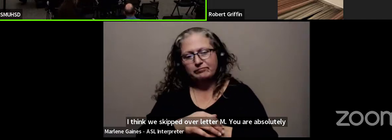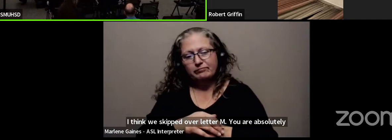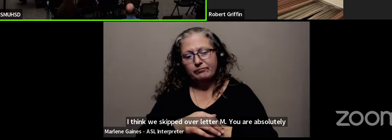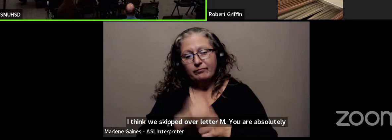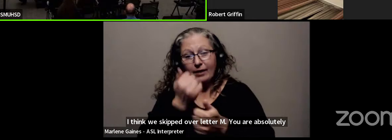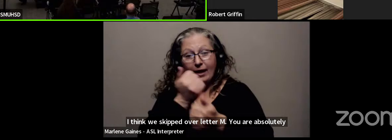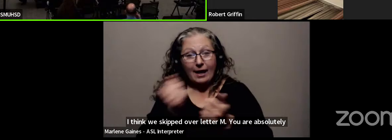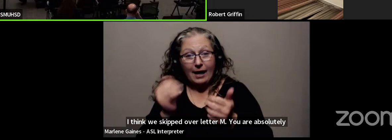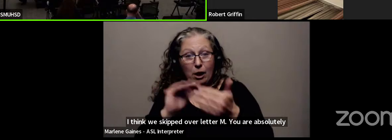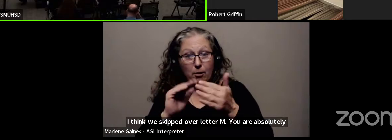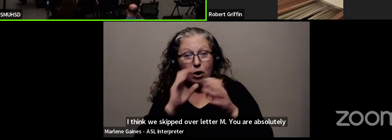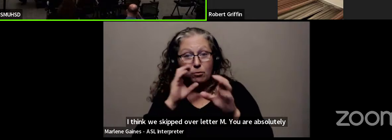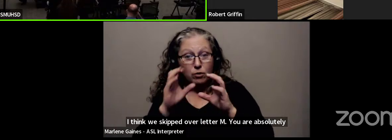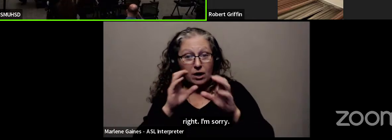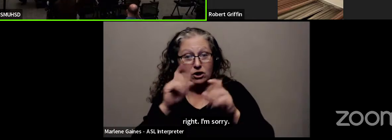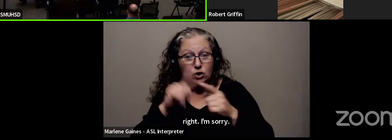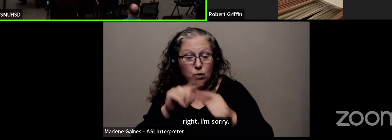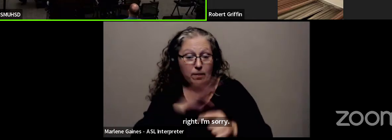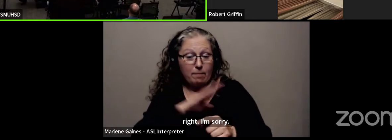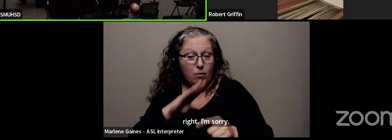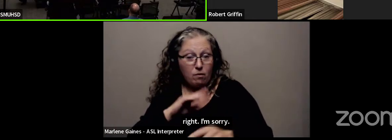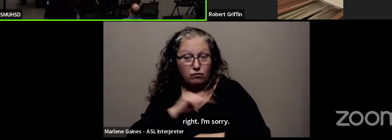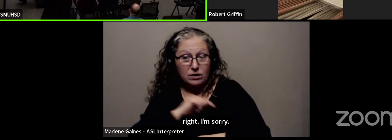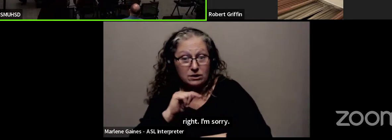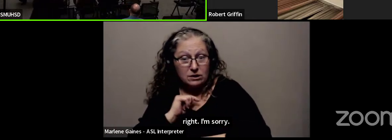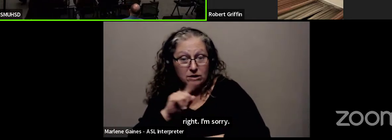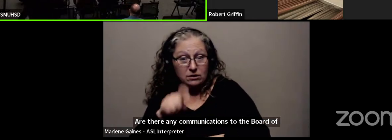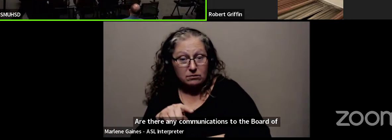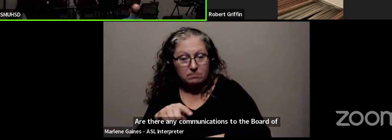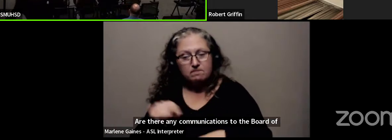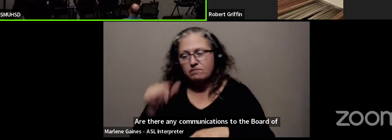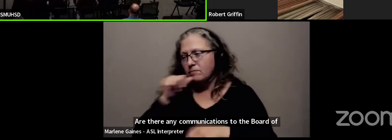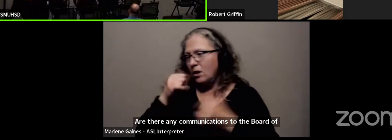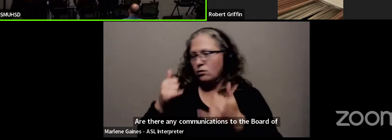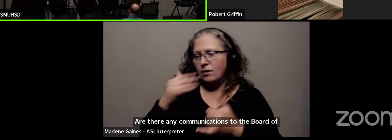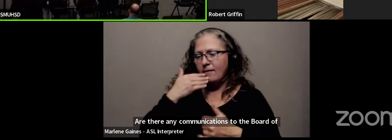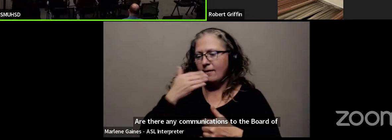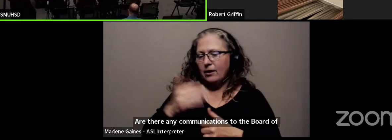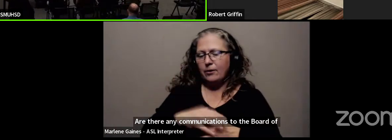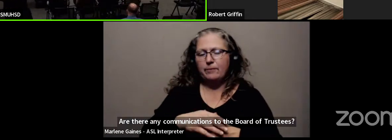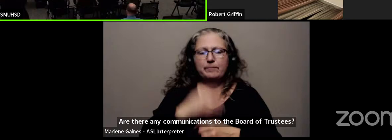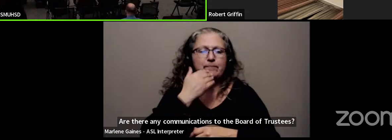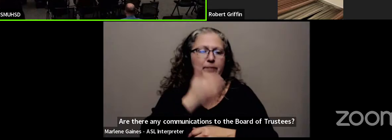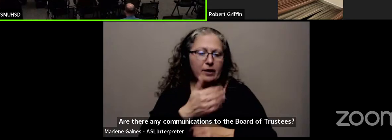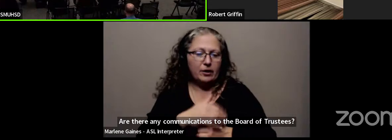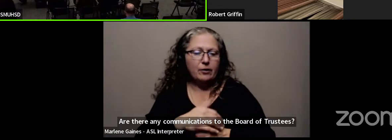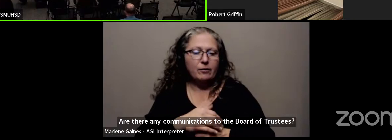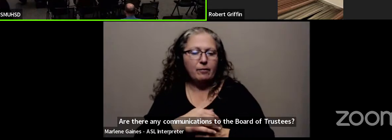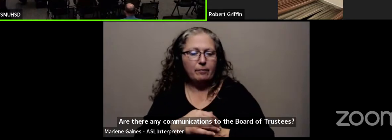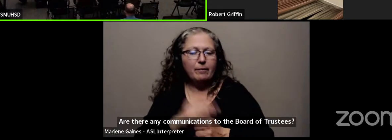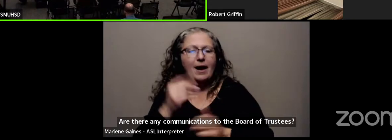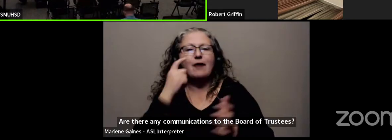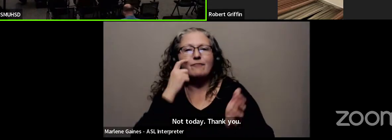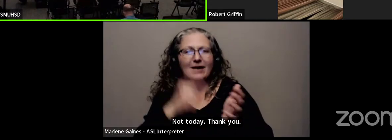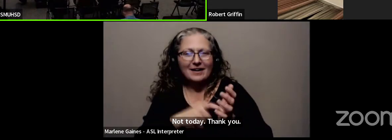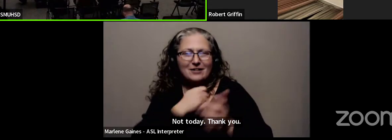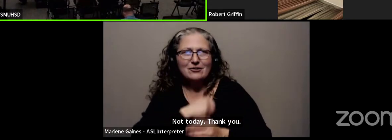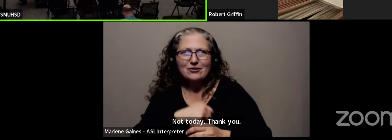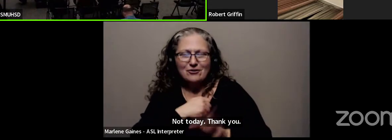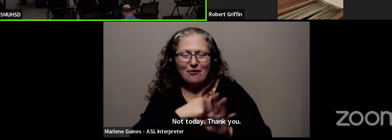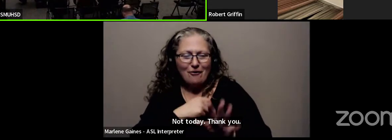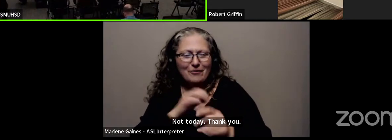there any communications to the Board of Trustees? Not today. Thank you. Thank you. Yes, and the recognitions. I am so